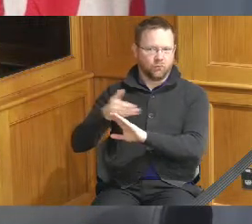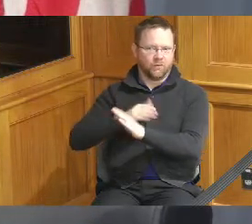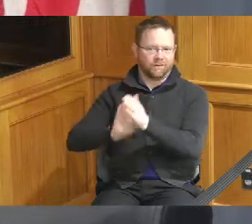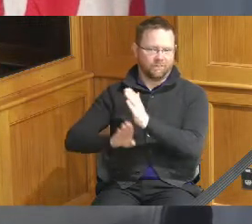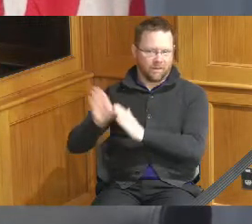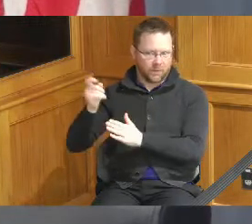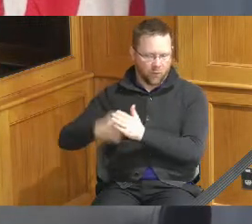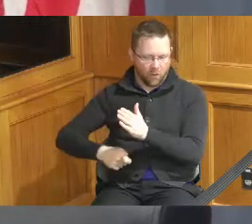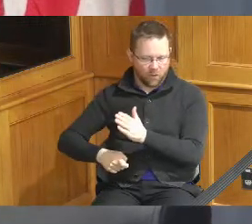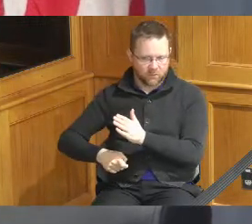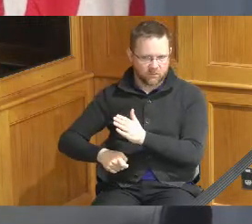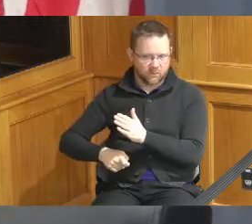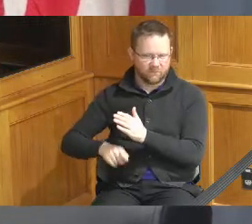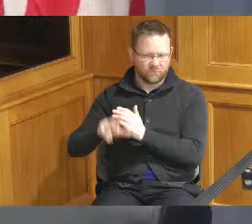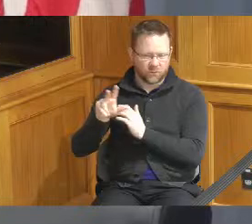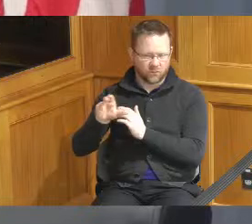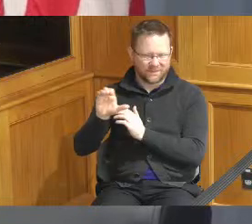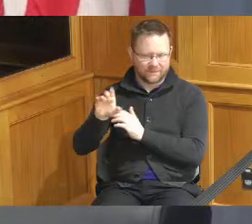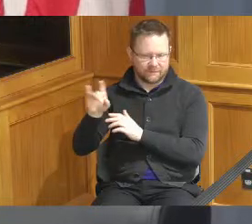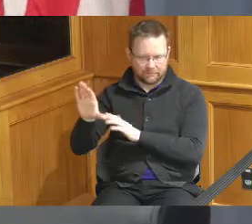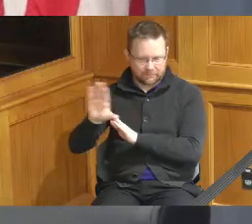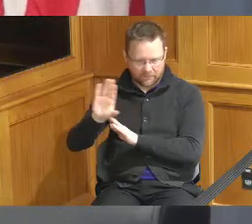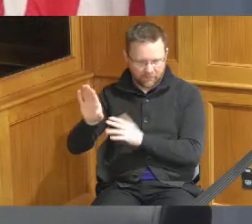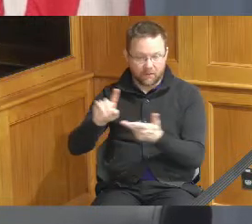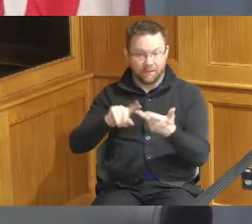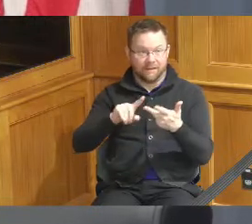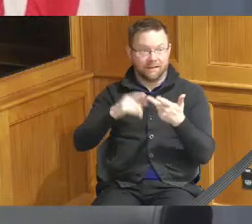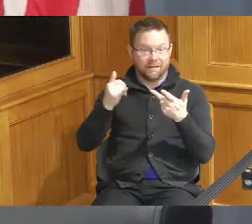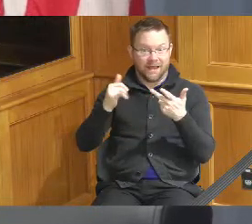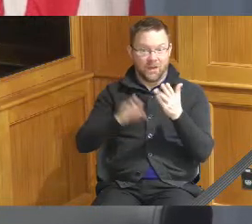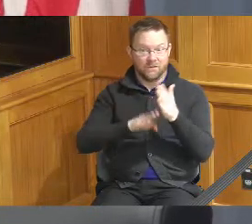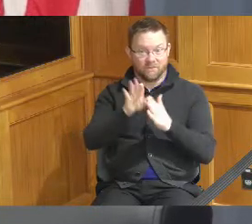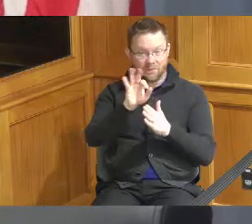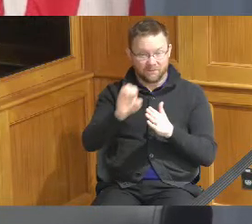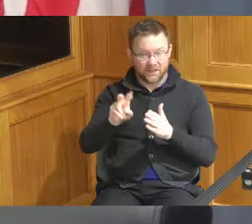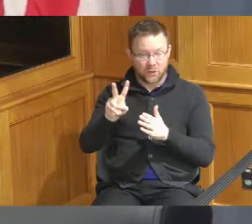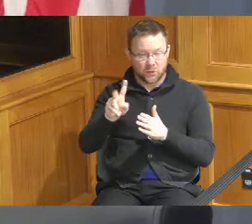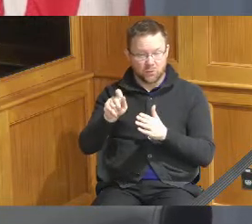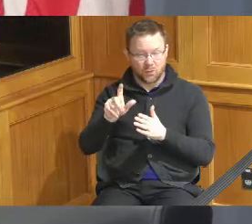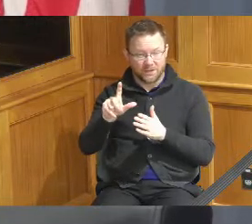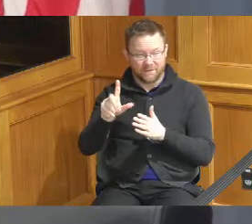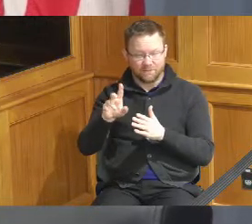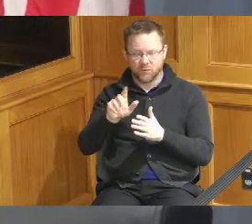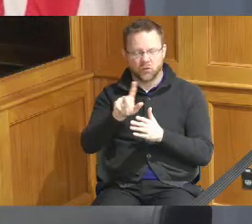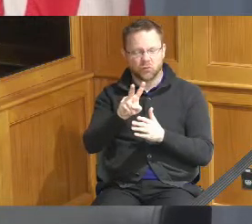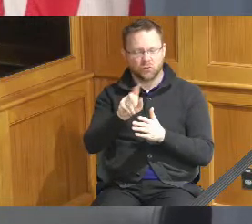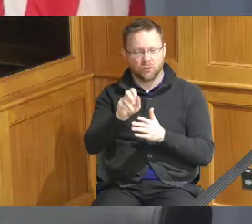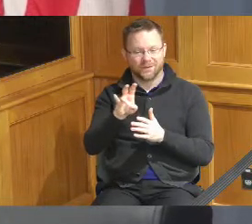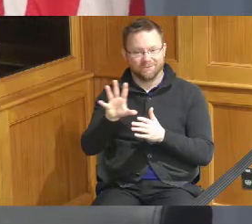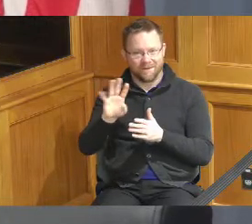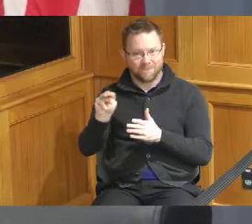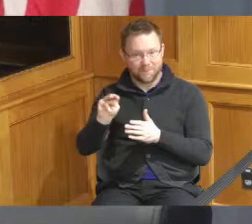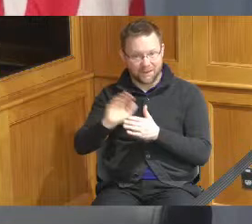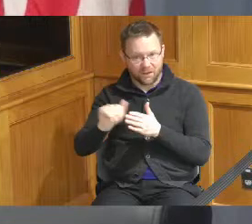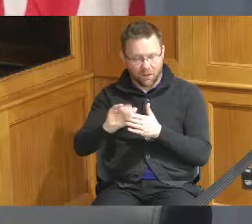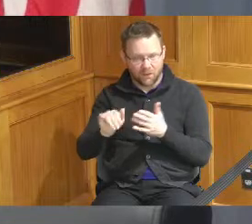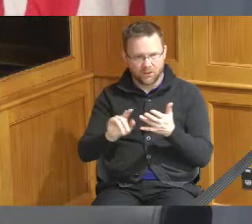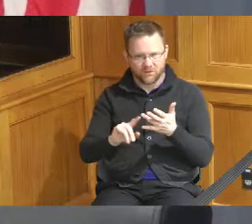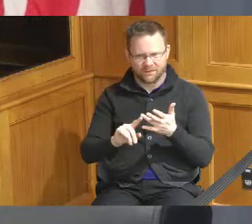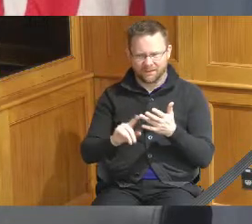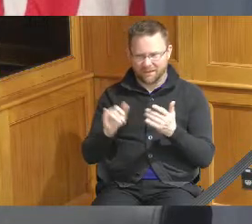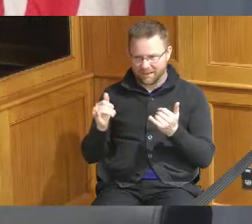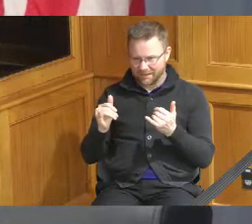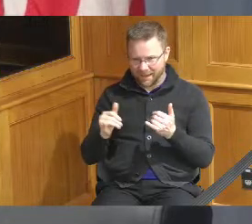pre-development for 3CDC. Now you have a development fee of $2.75 million. And then you said in